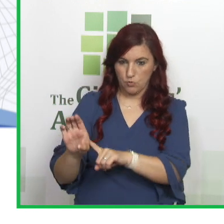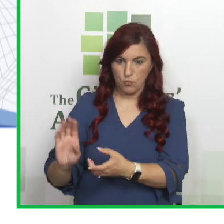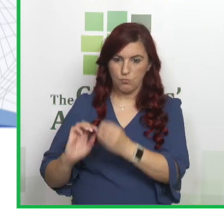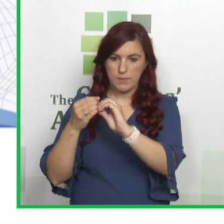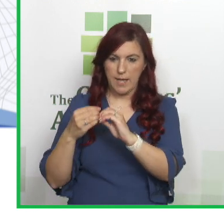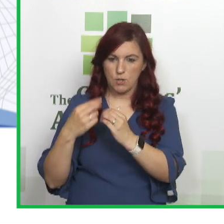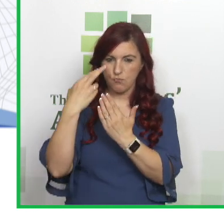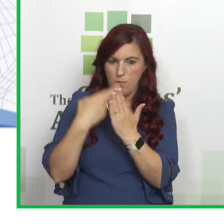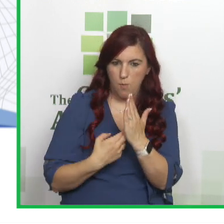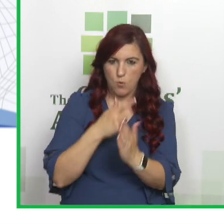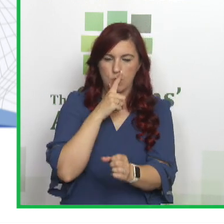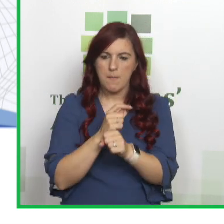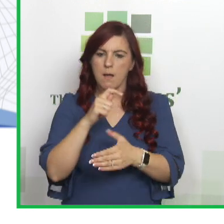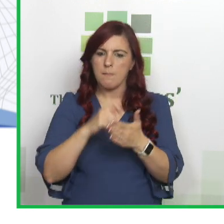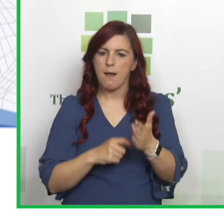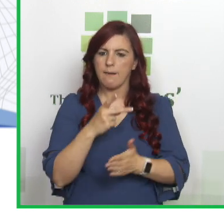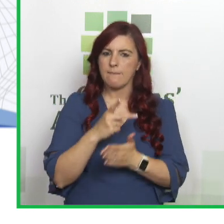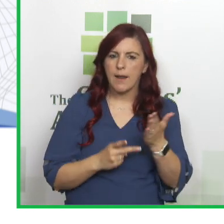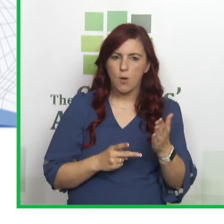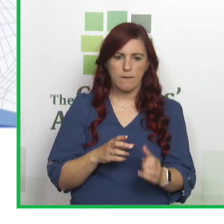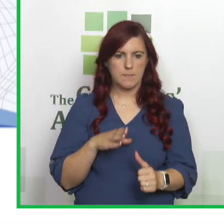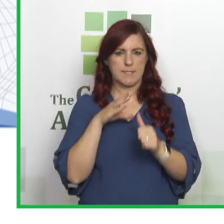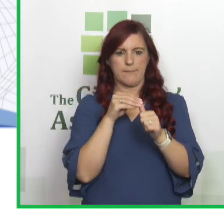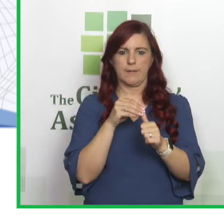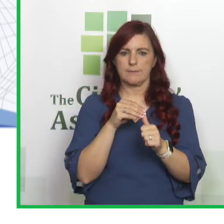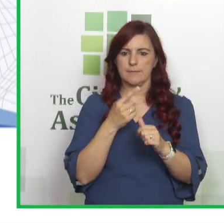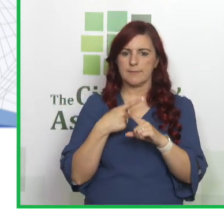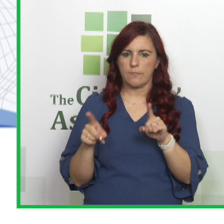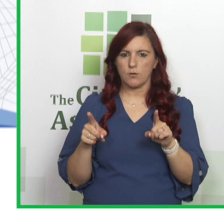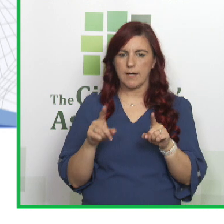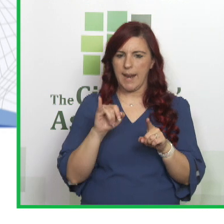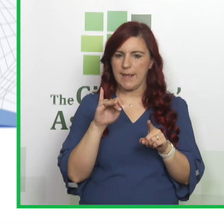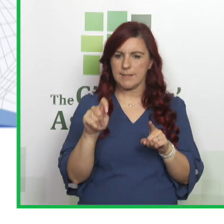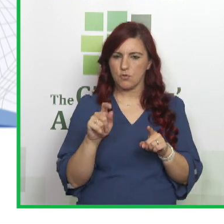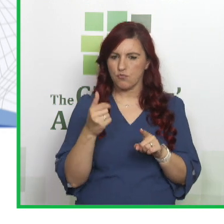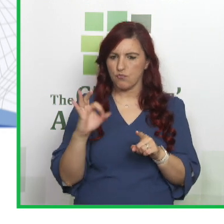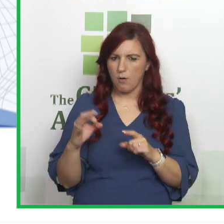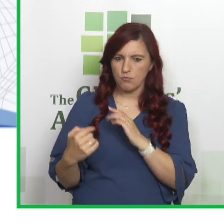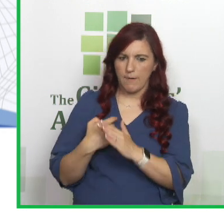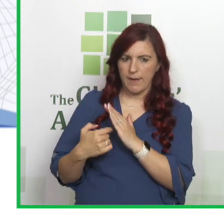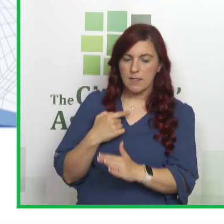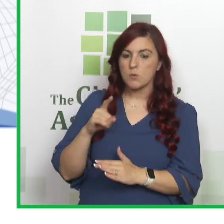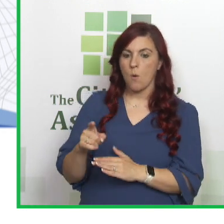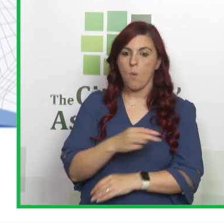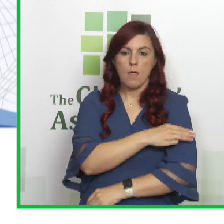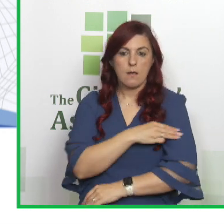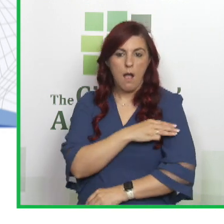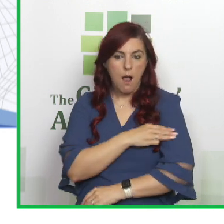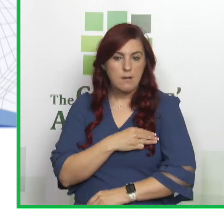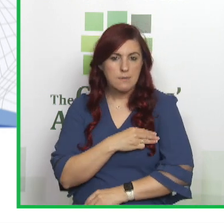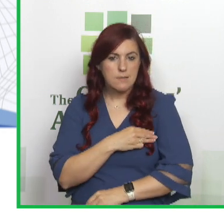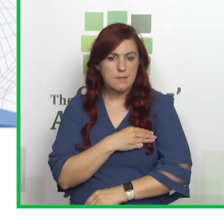in understanding the market value of certain illegal markets, including illicit drug trafficking. And Garda Síochána and the Criminal Assets